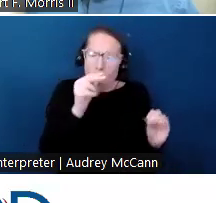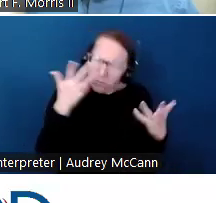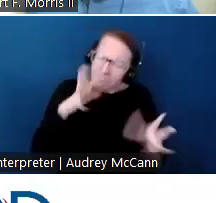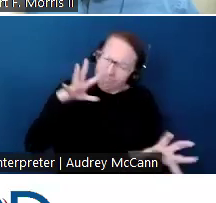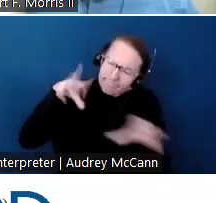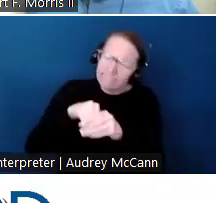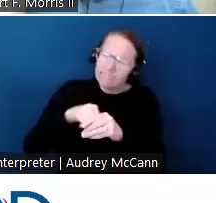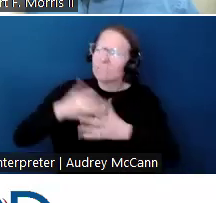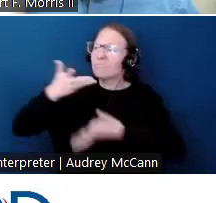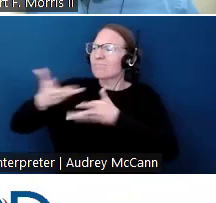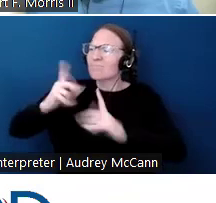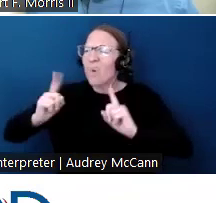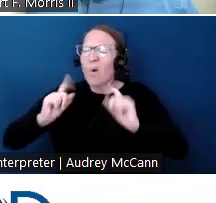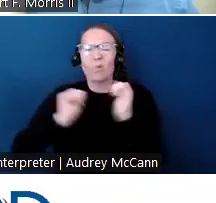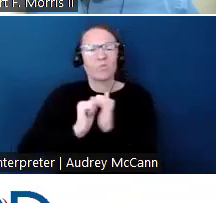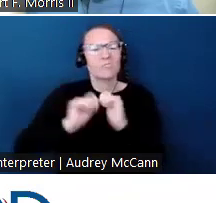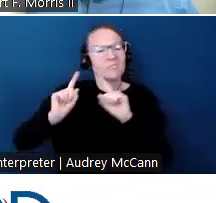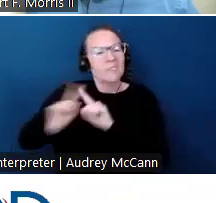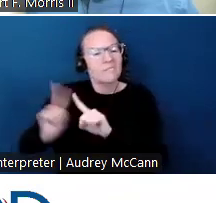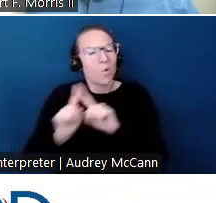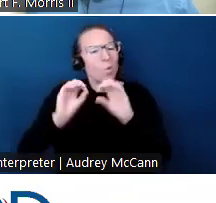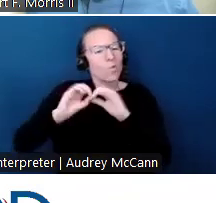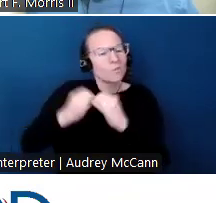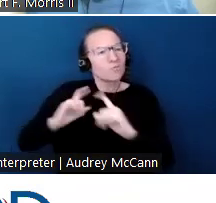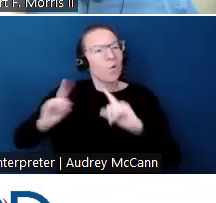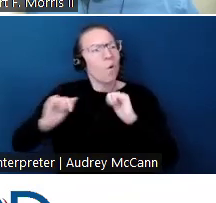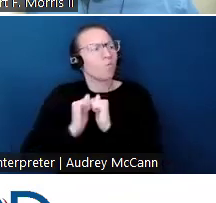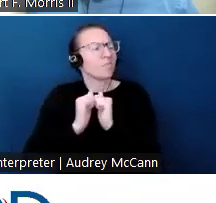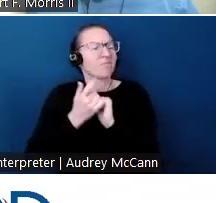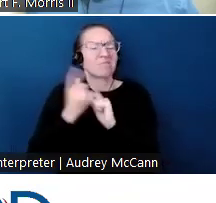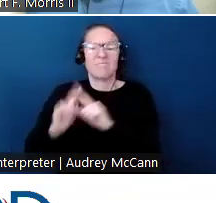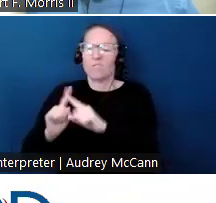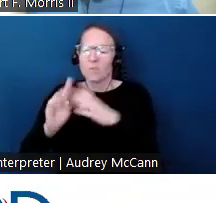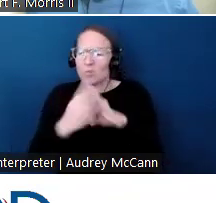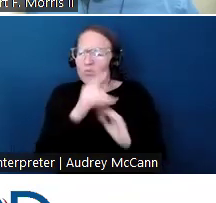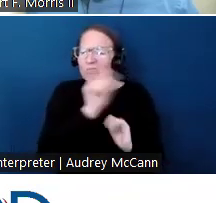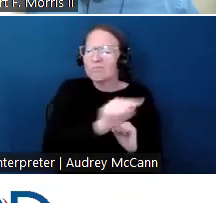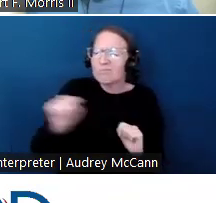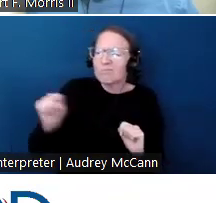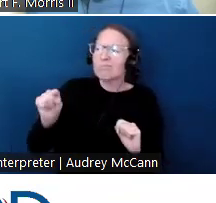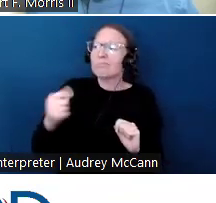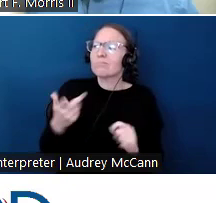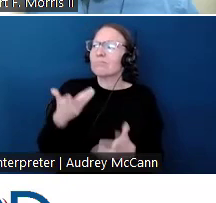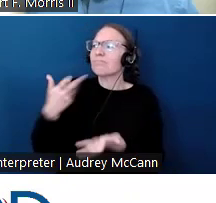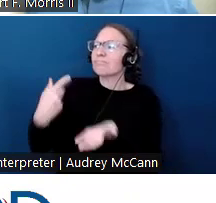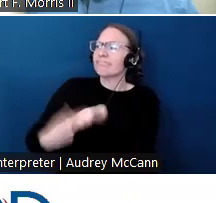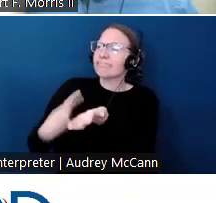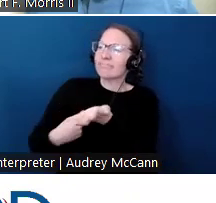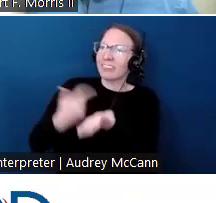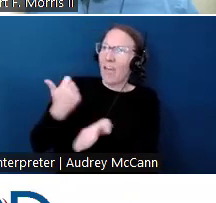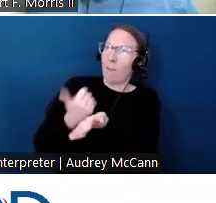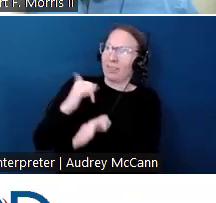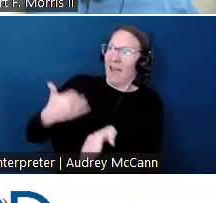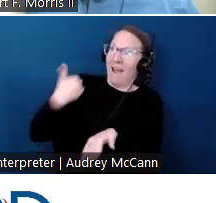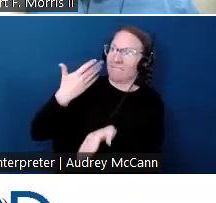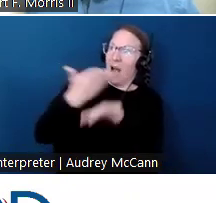with the different organizations in their community, speak with individuals about the help that is out there to help them